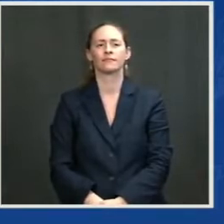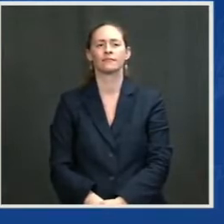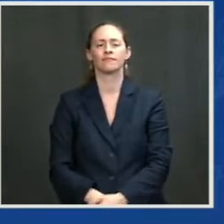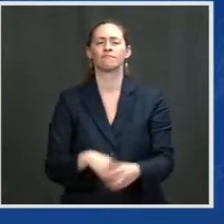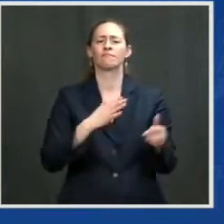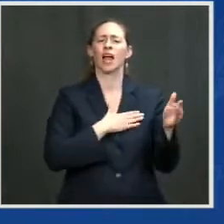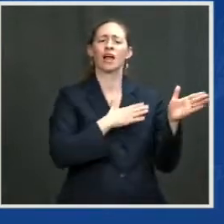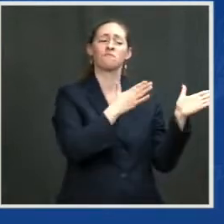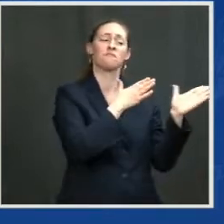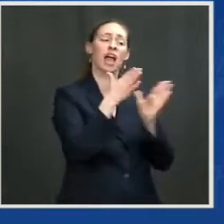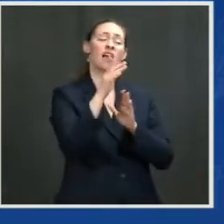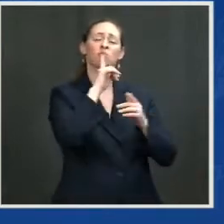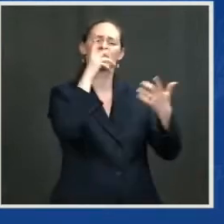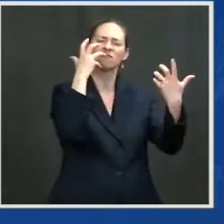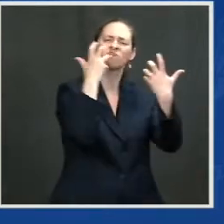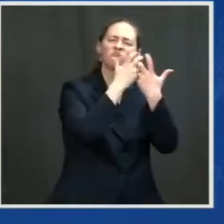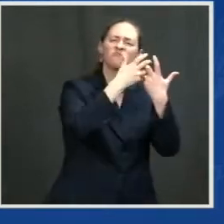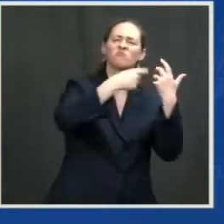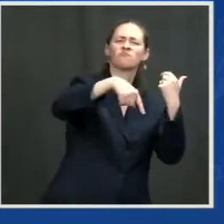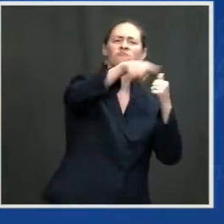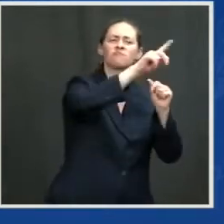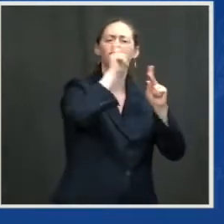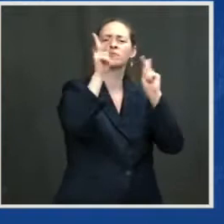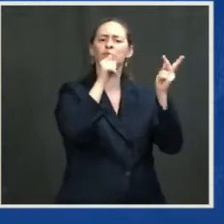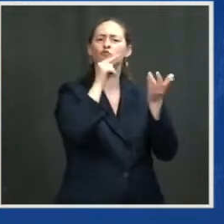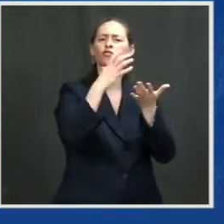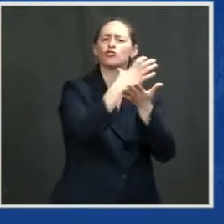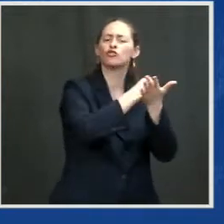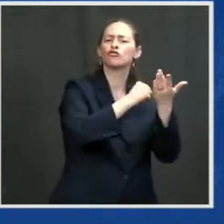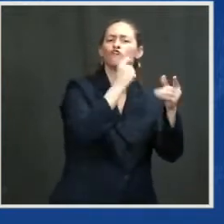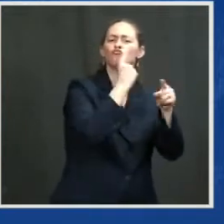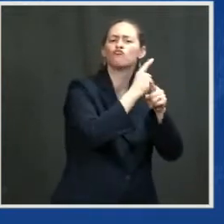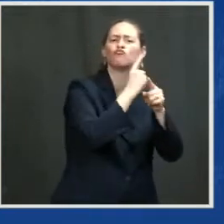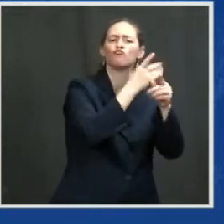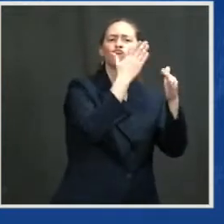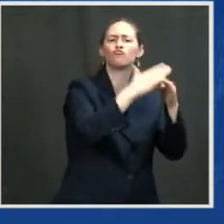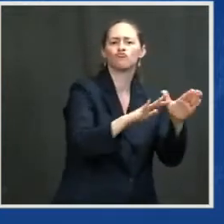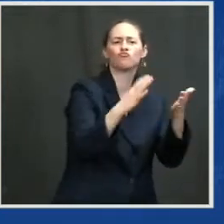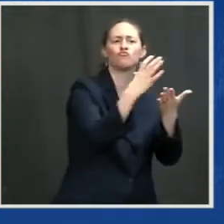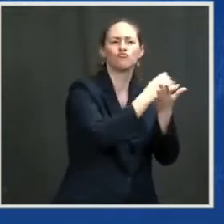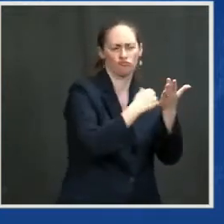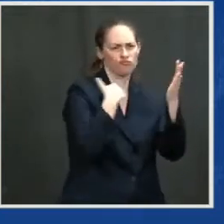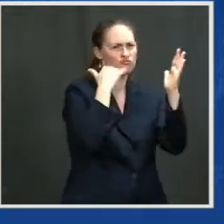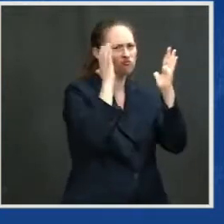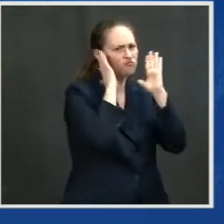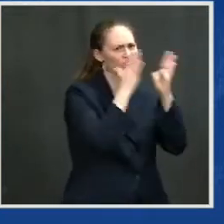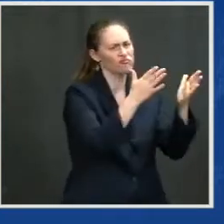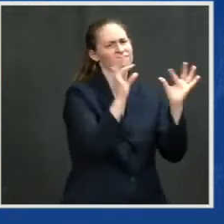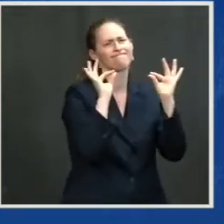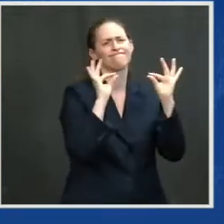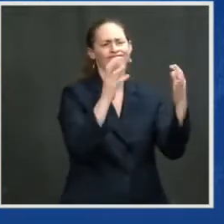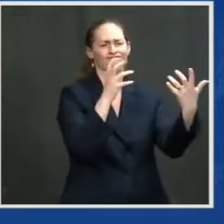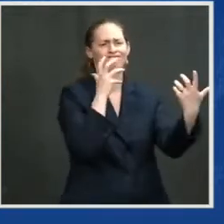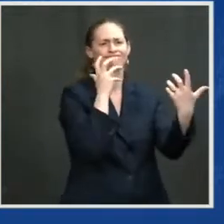it lower than any point that it was since World War II. And it's going to generate $90